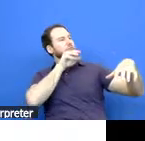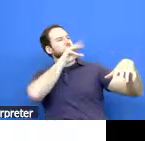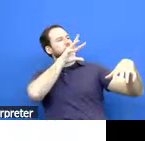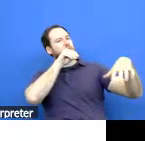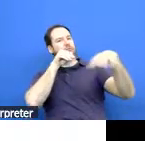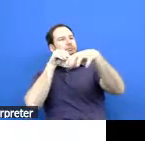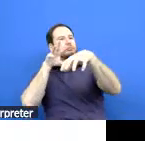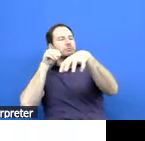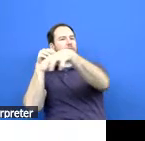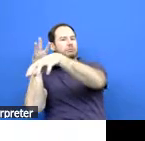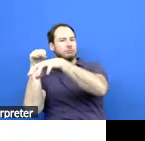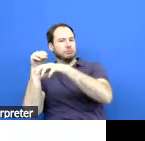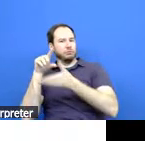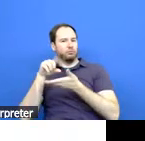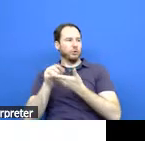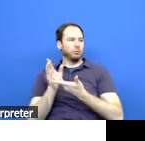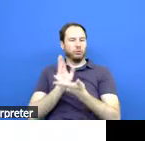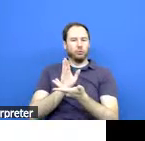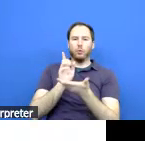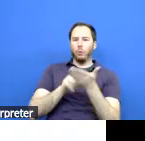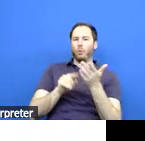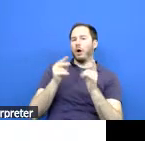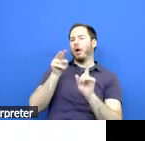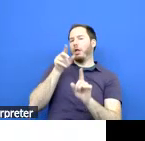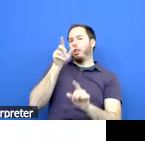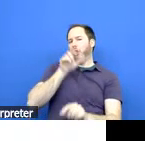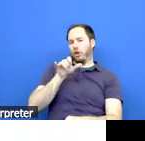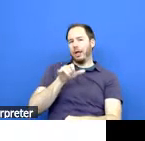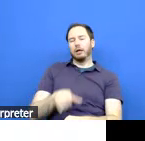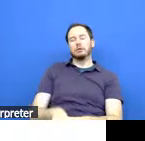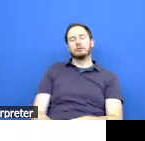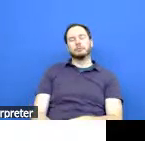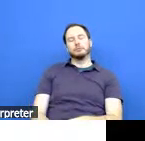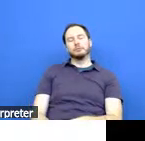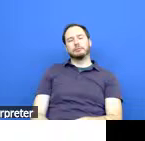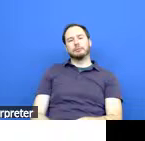middle, and top of the hill, just to show what it kind of looks like.